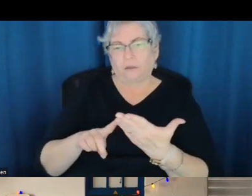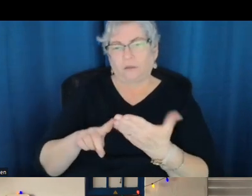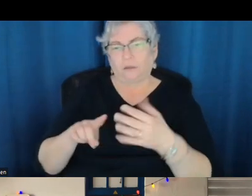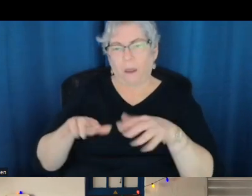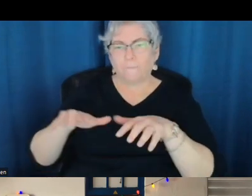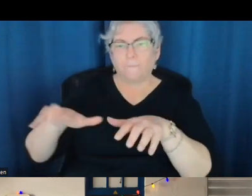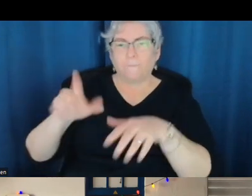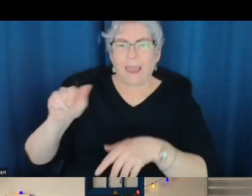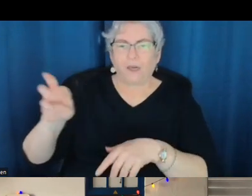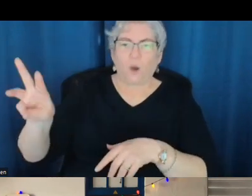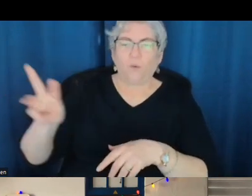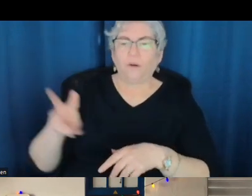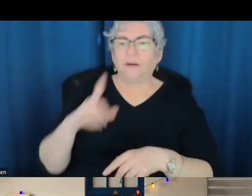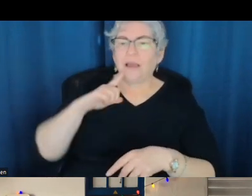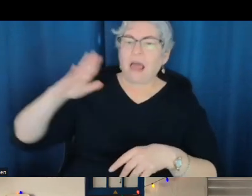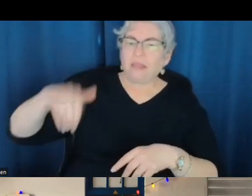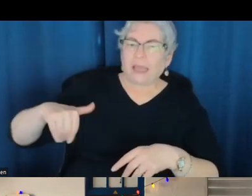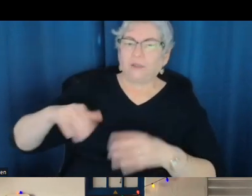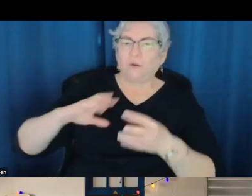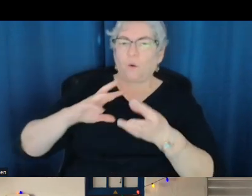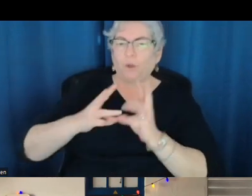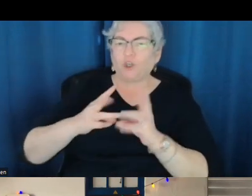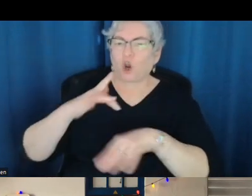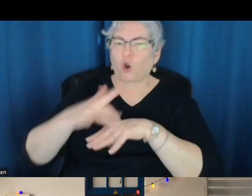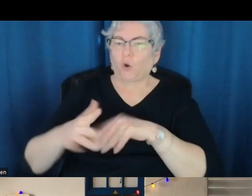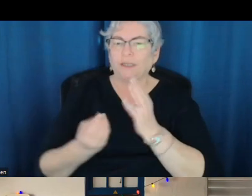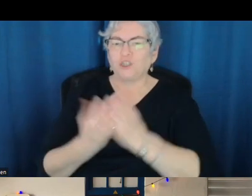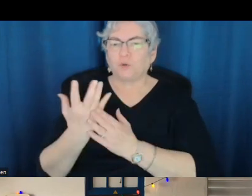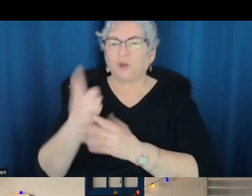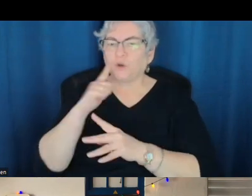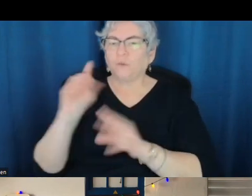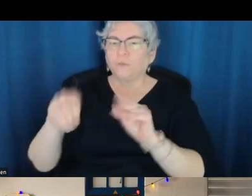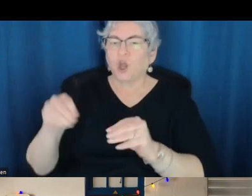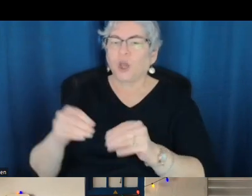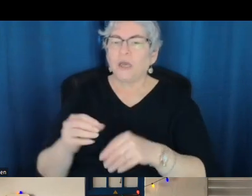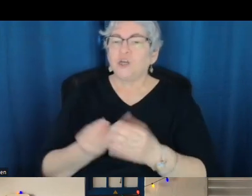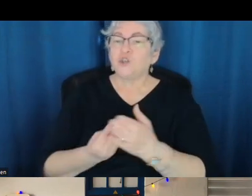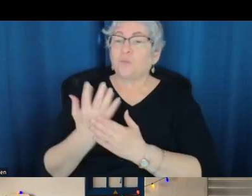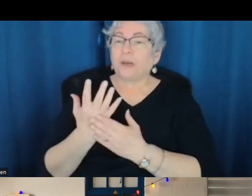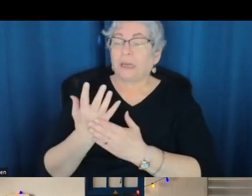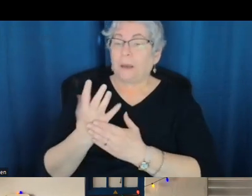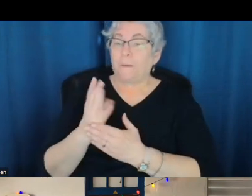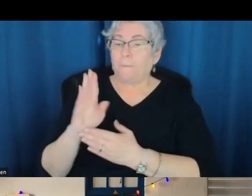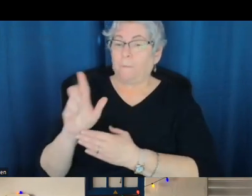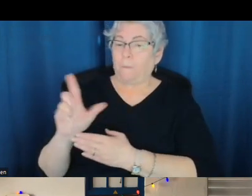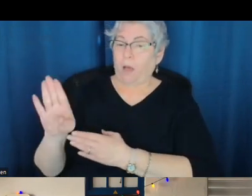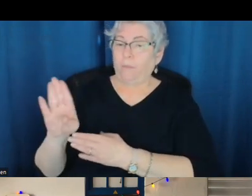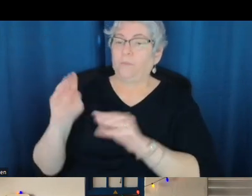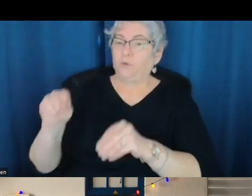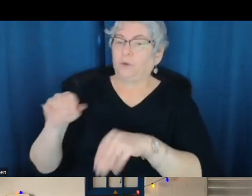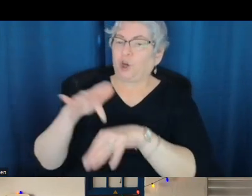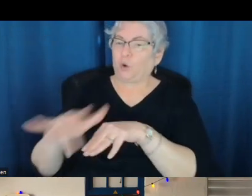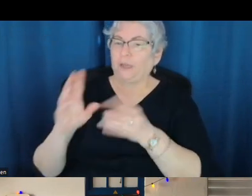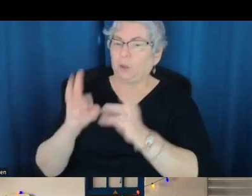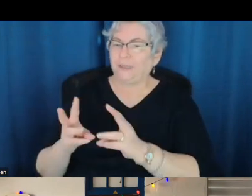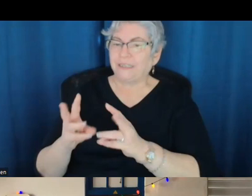a late winter, early spring, if you've incorporated spring bulbs, you want to do it in late winter. Another advantage to late